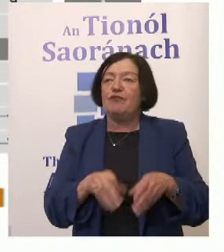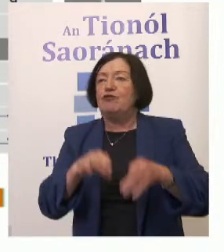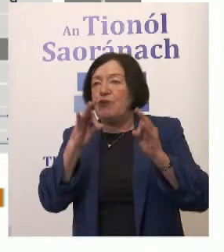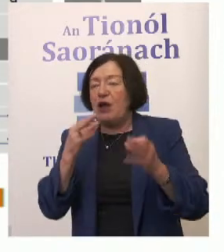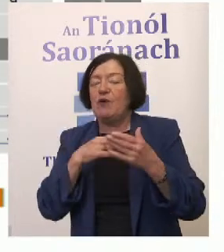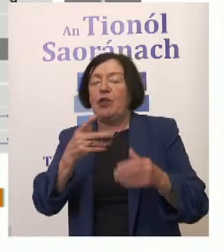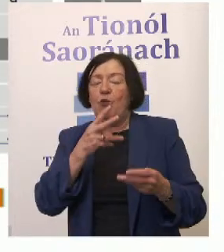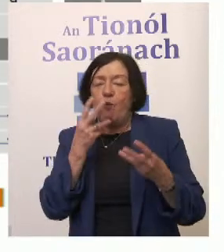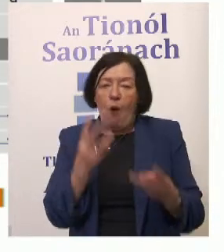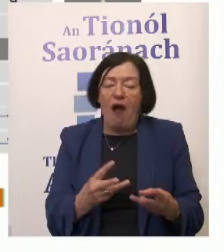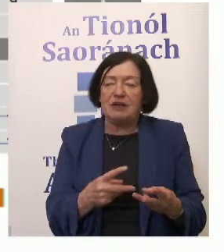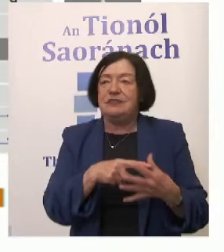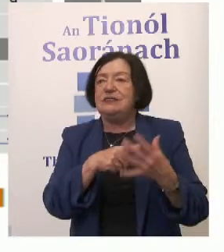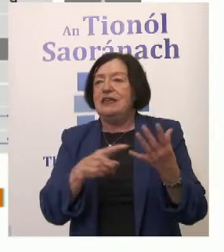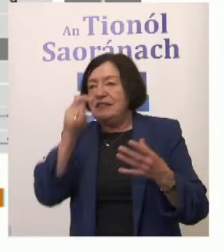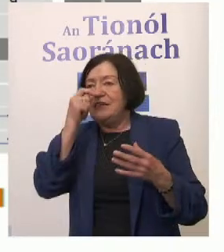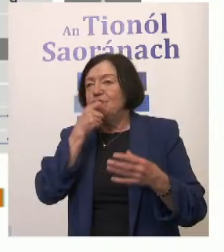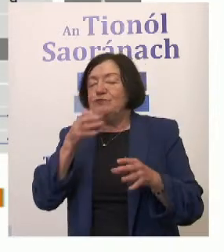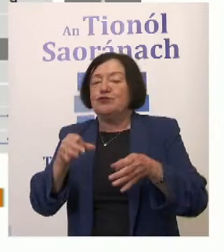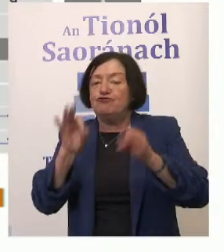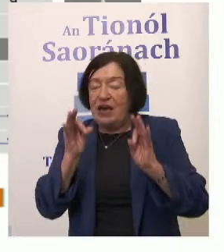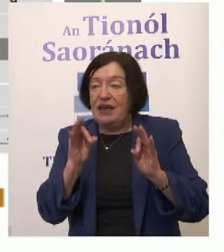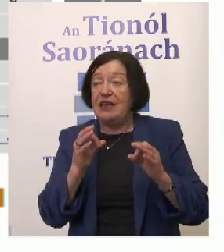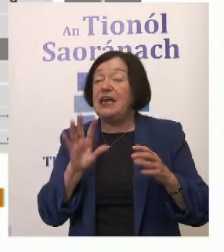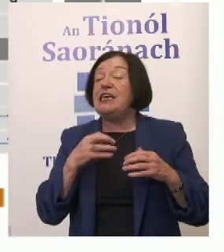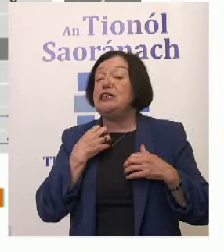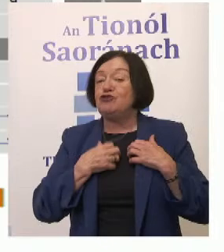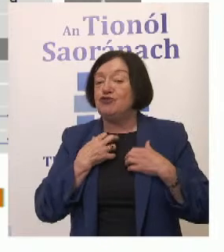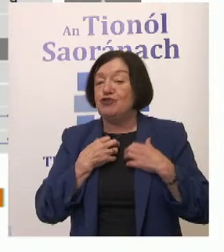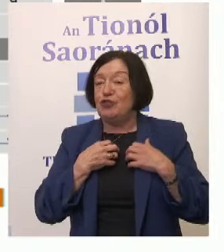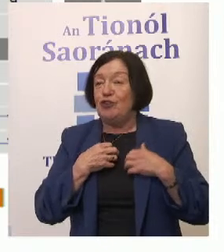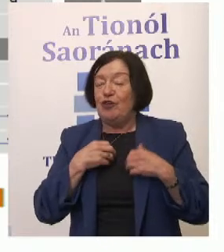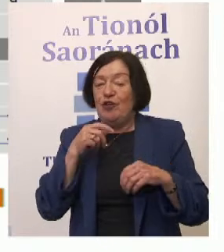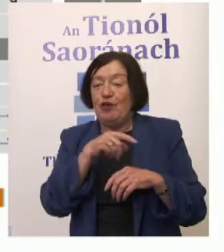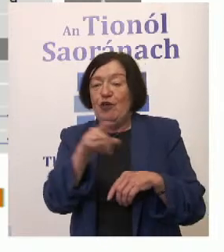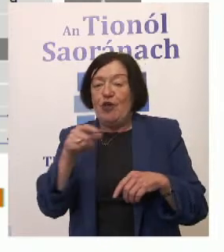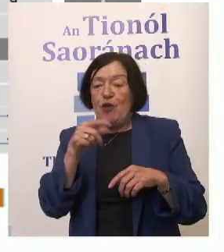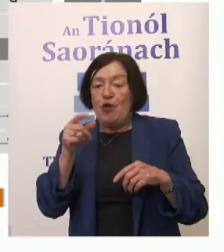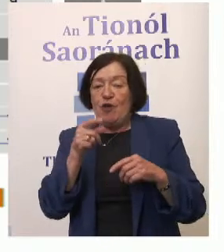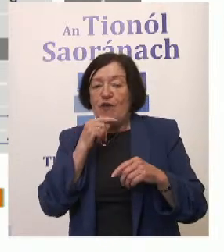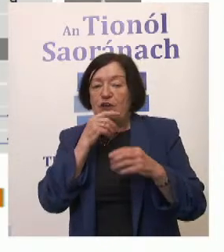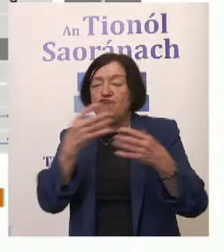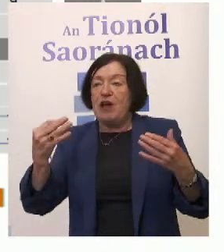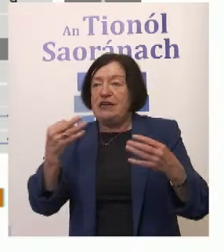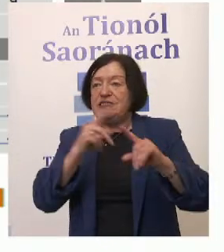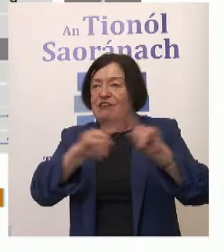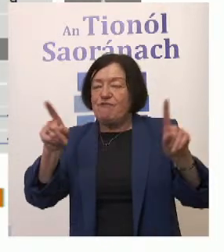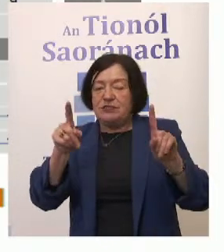about what they want, and they think Dublin is great. Interestingly, obviously they live here, about its great diversity.